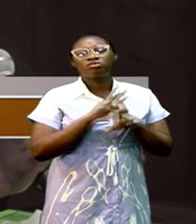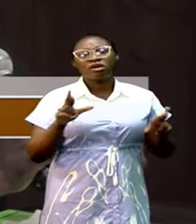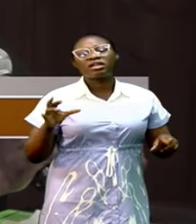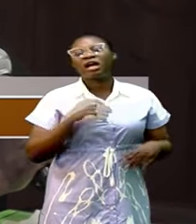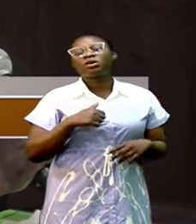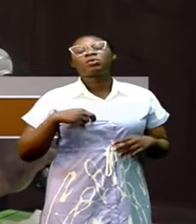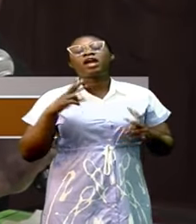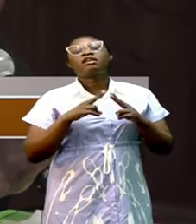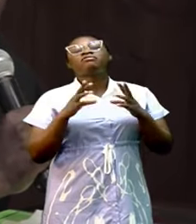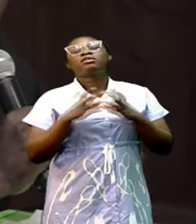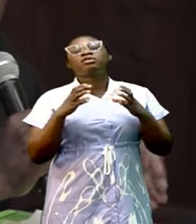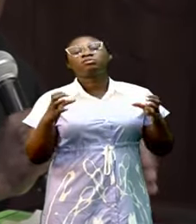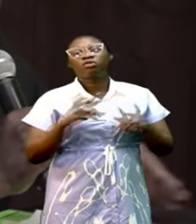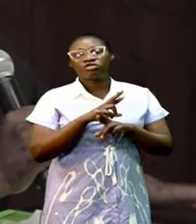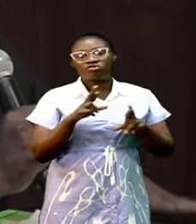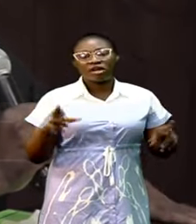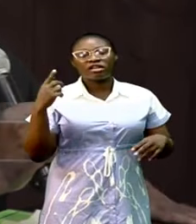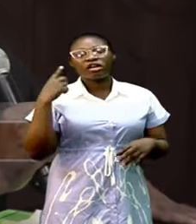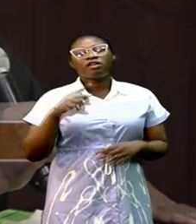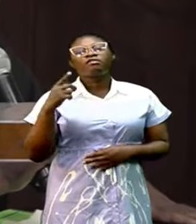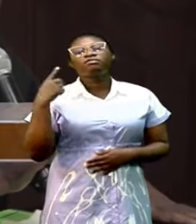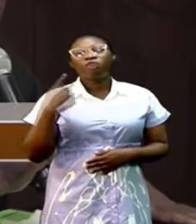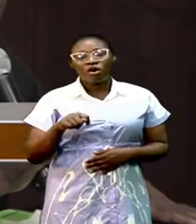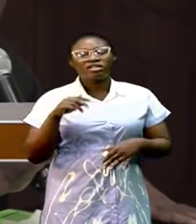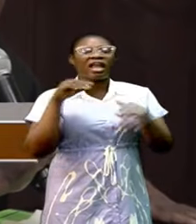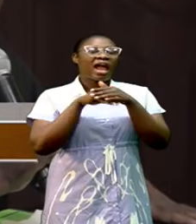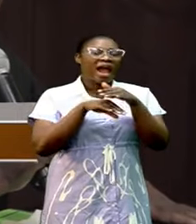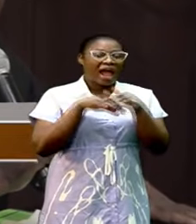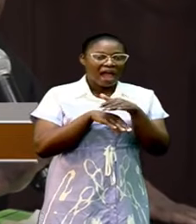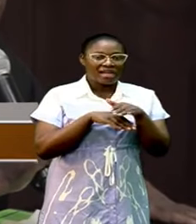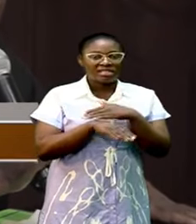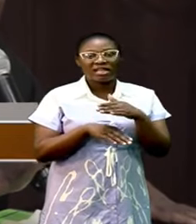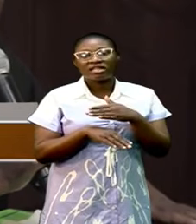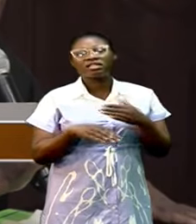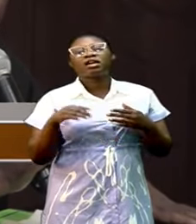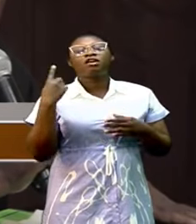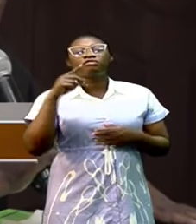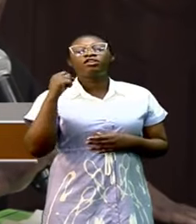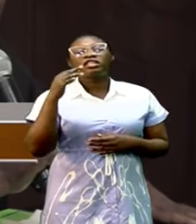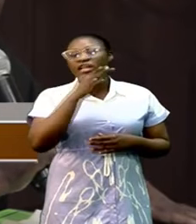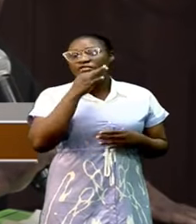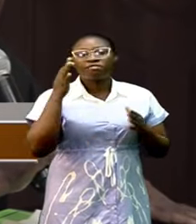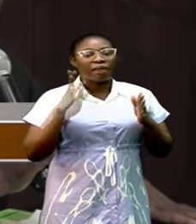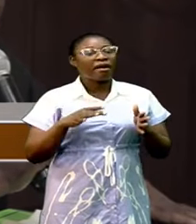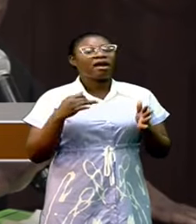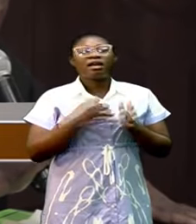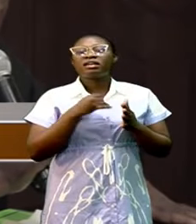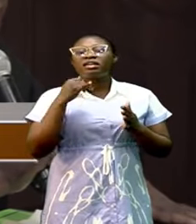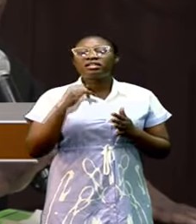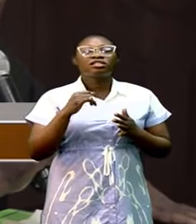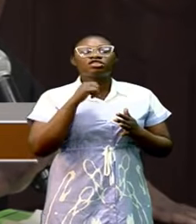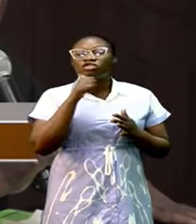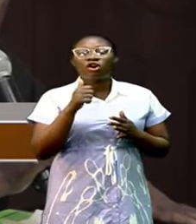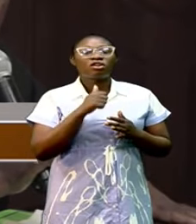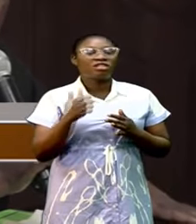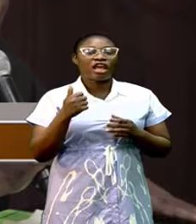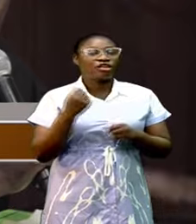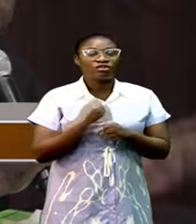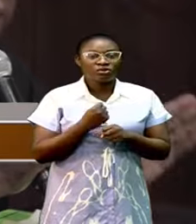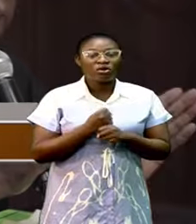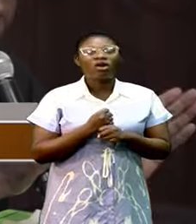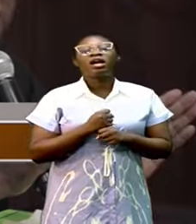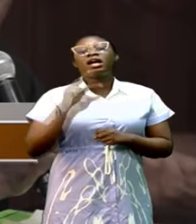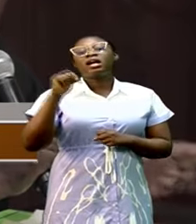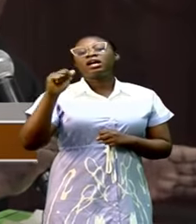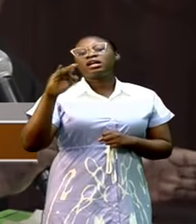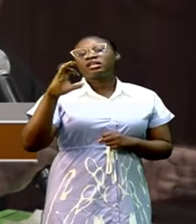much ready for the accessibility for the farmers. It's not a history, it's not a story. Nabda, in